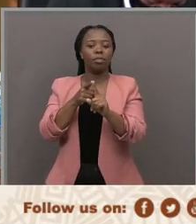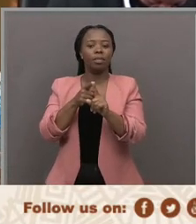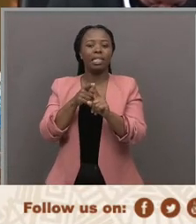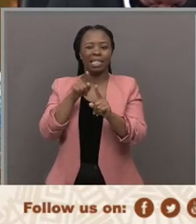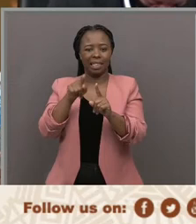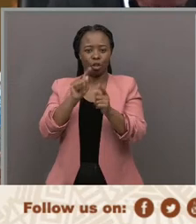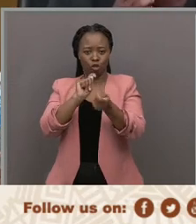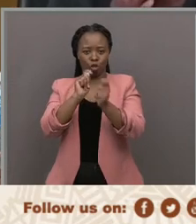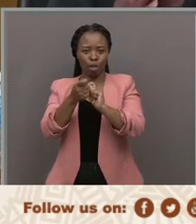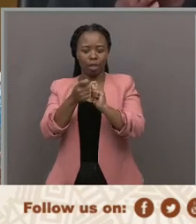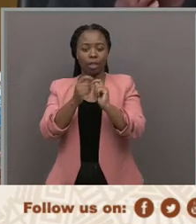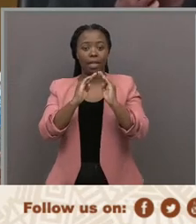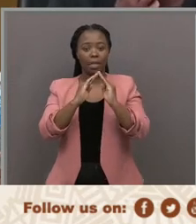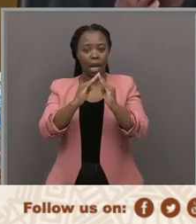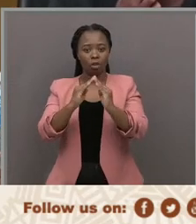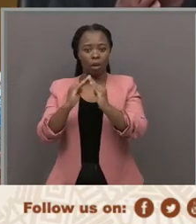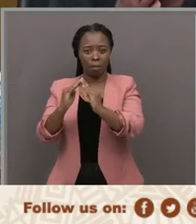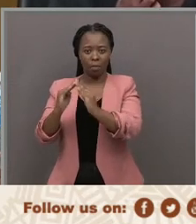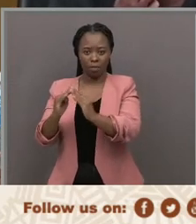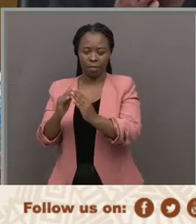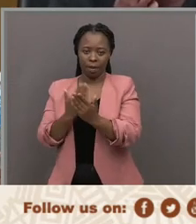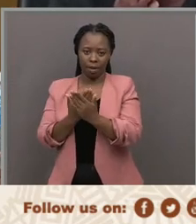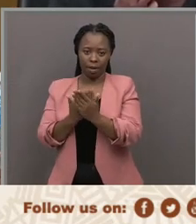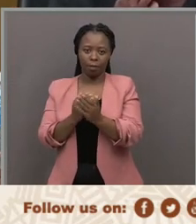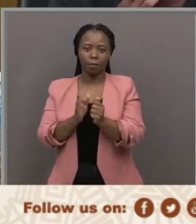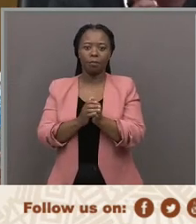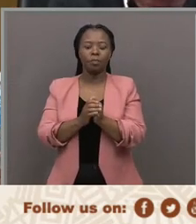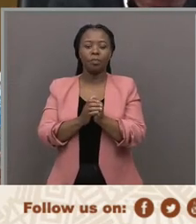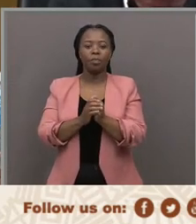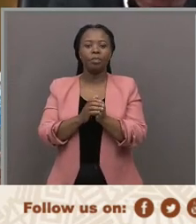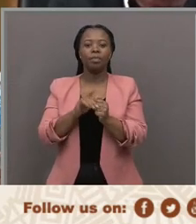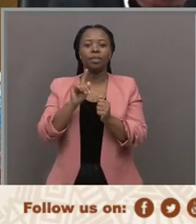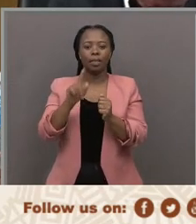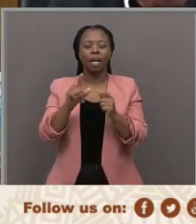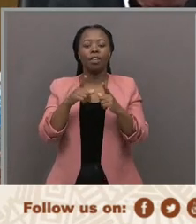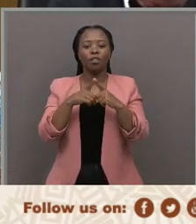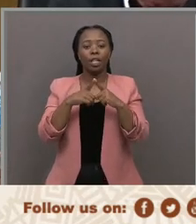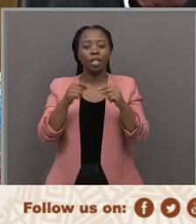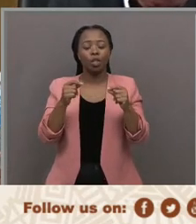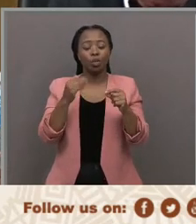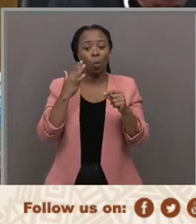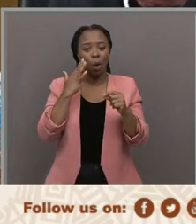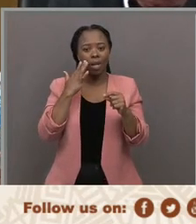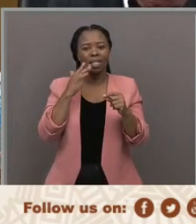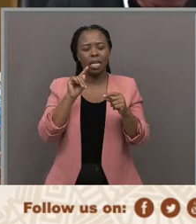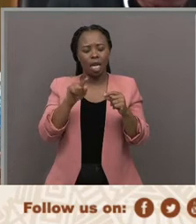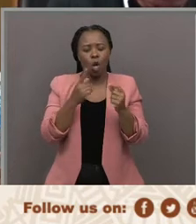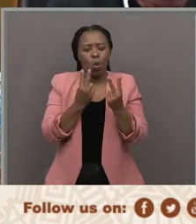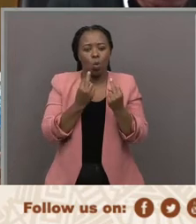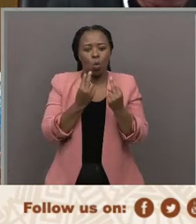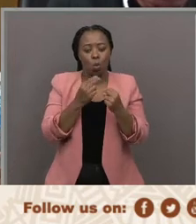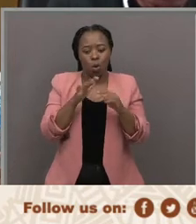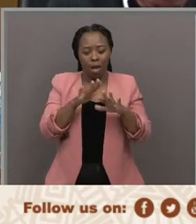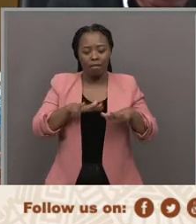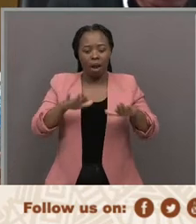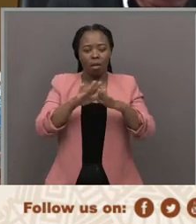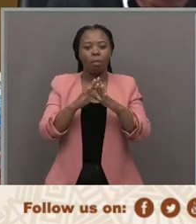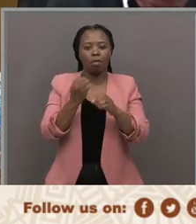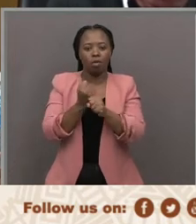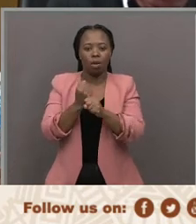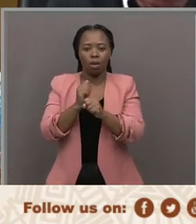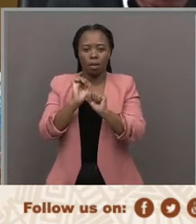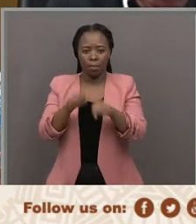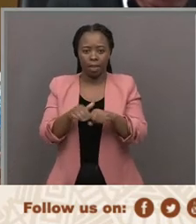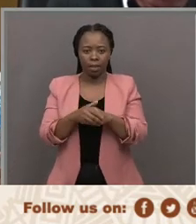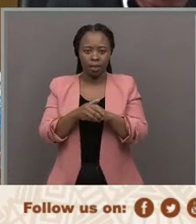The Township Economic Development Bill, and when it becomes the Act, is going to create a new environment. Firstly, it will nullify all